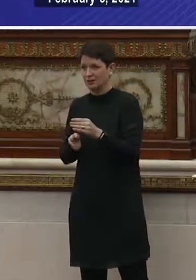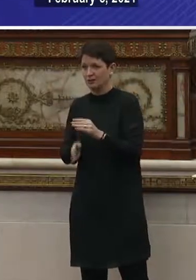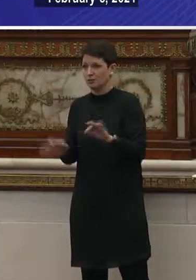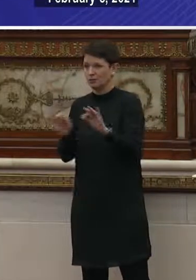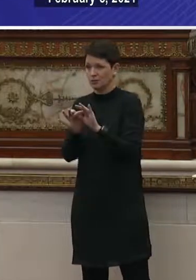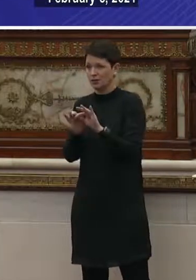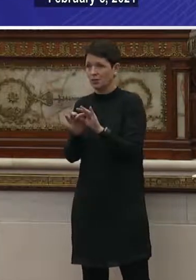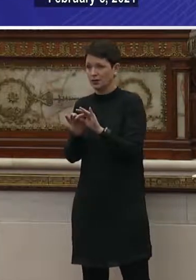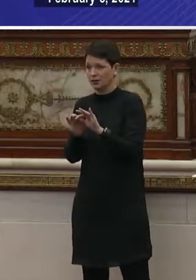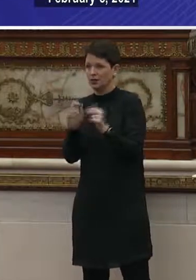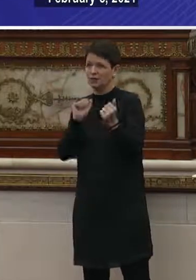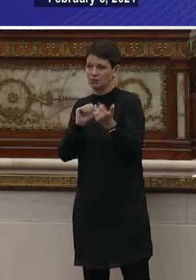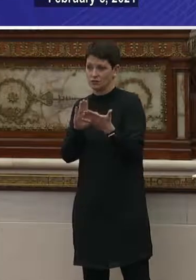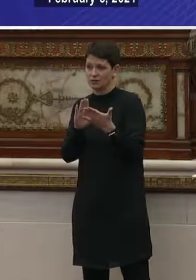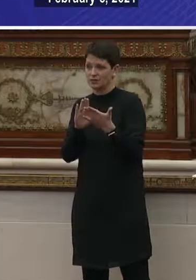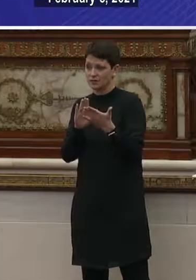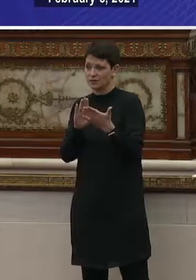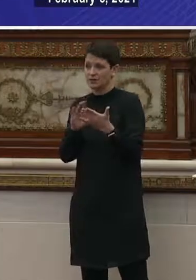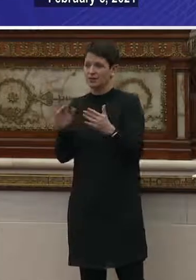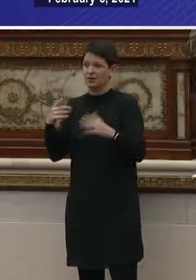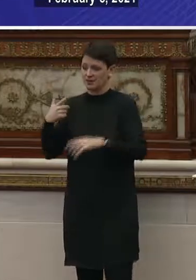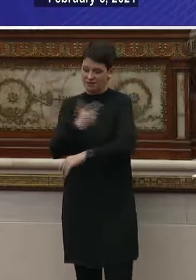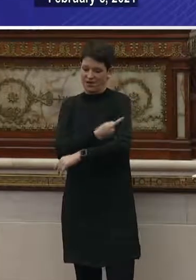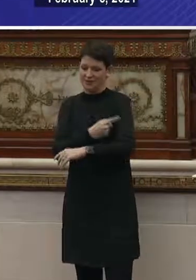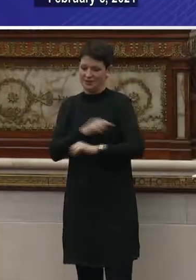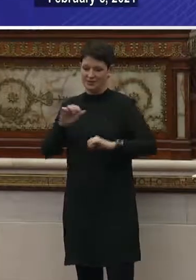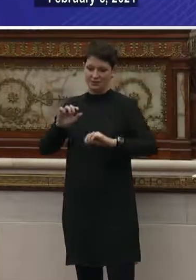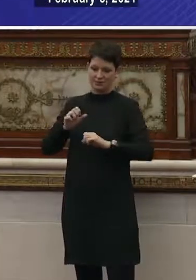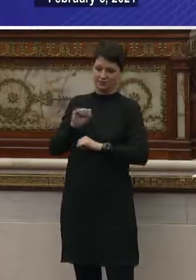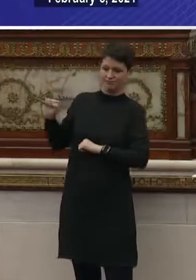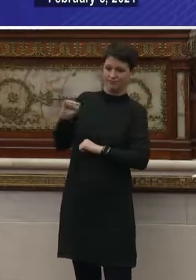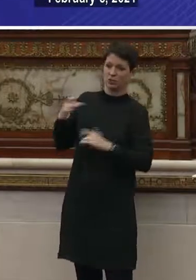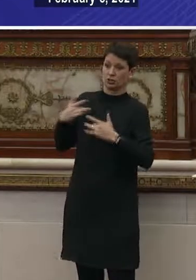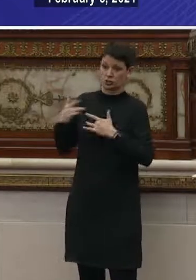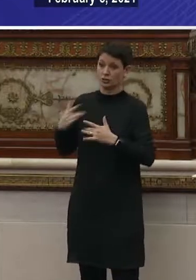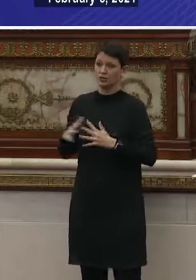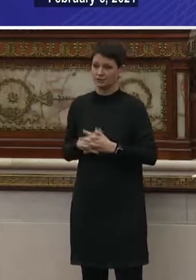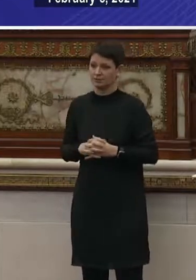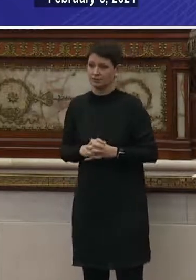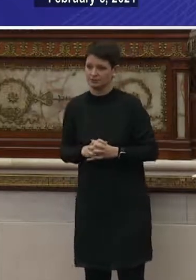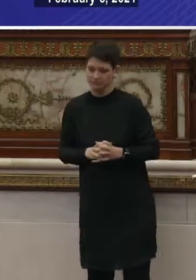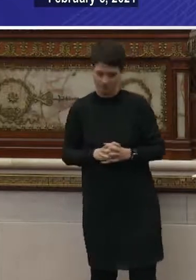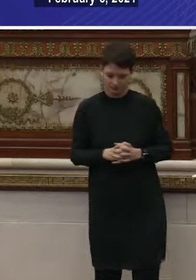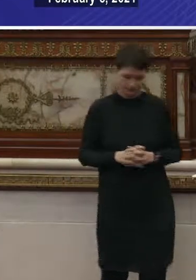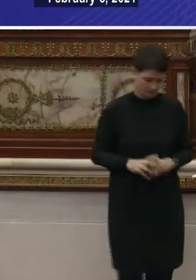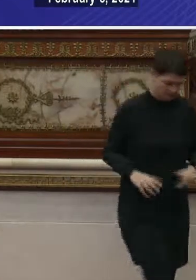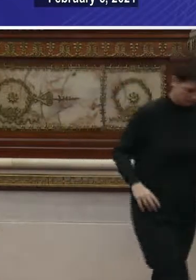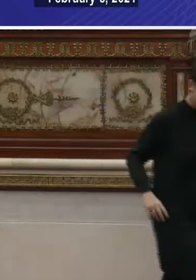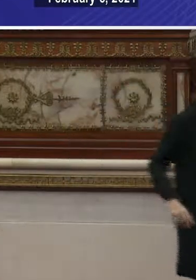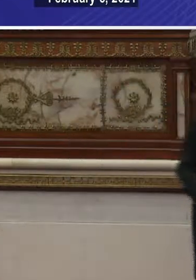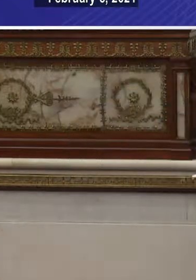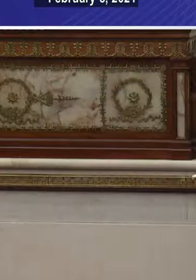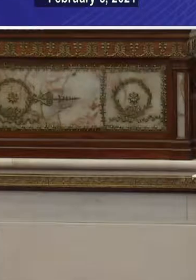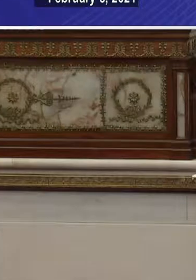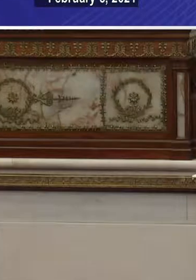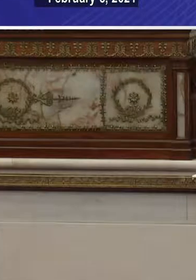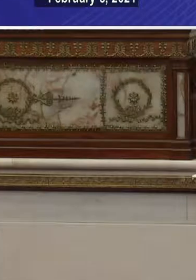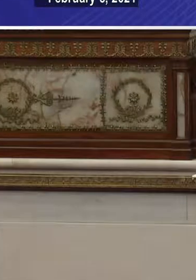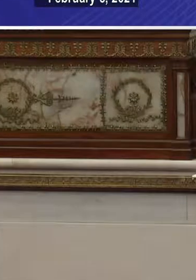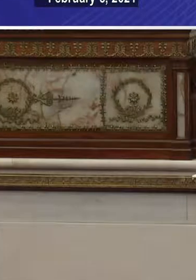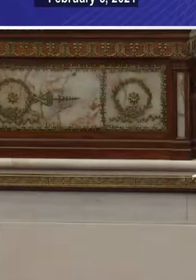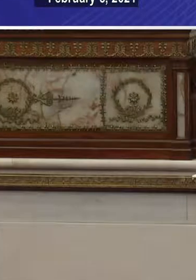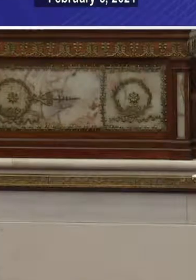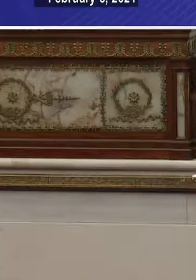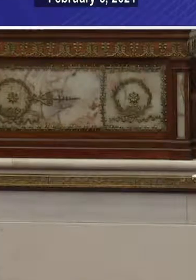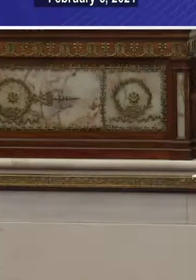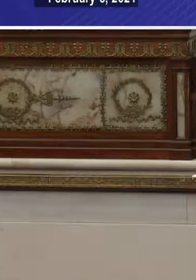of addressing the vaccine hesitancy concerns. I think I understand we don't want to say run out and go